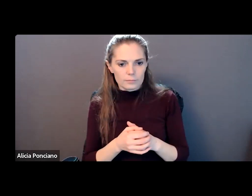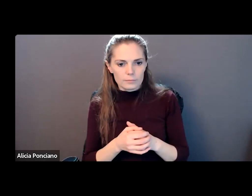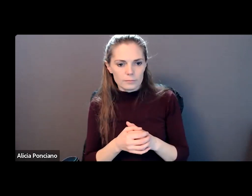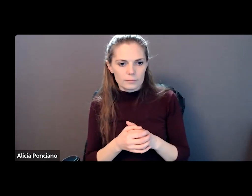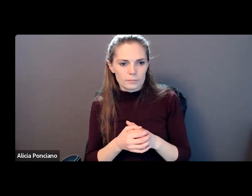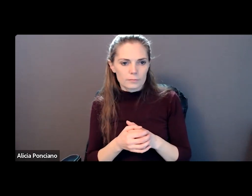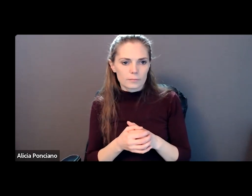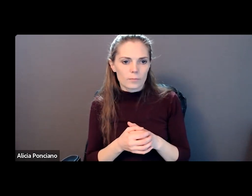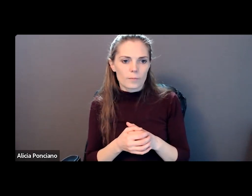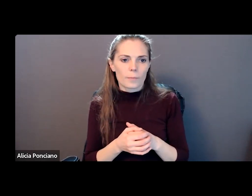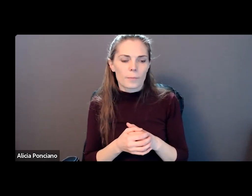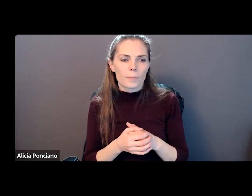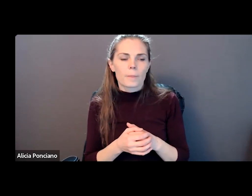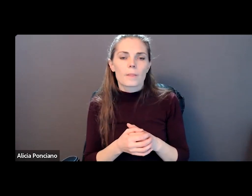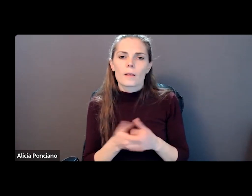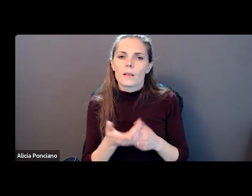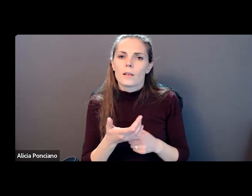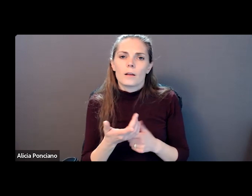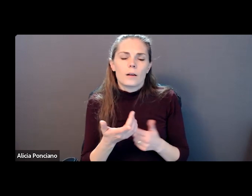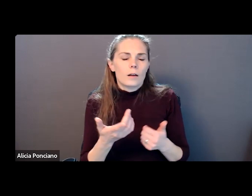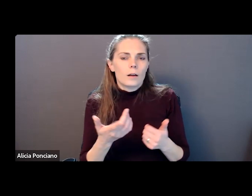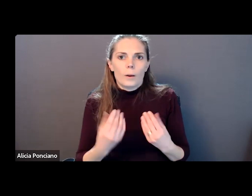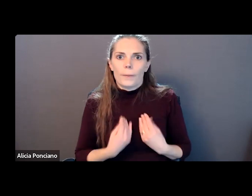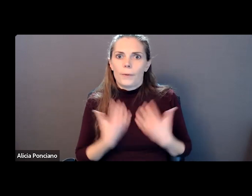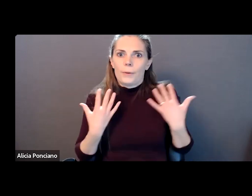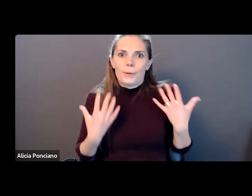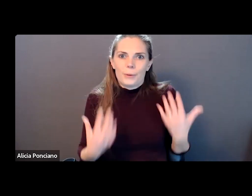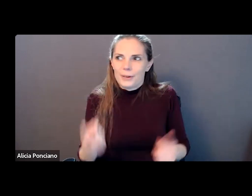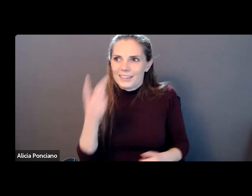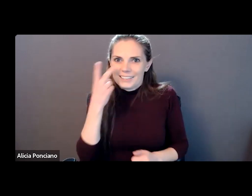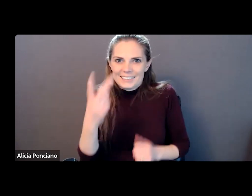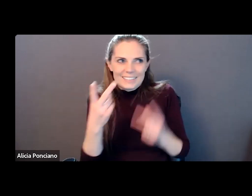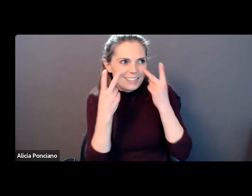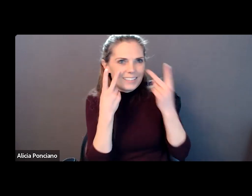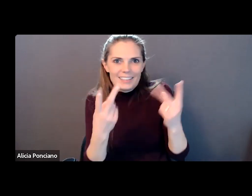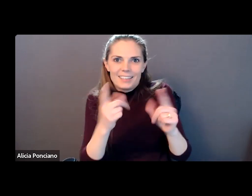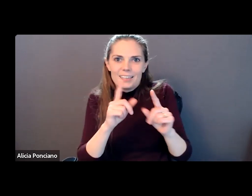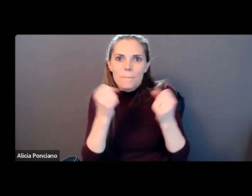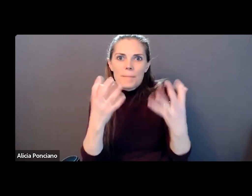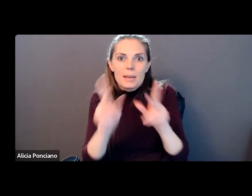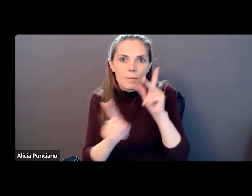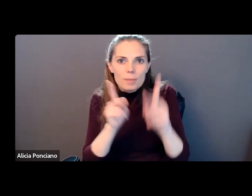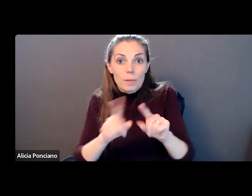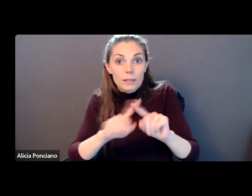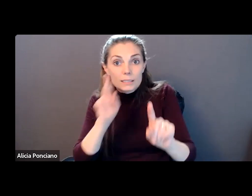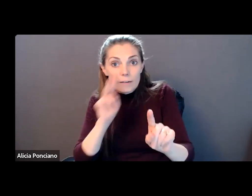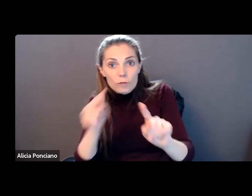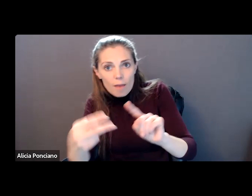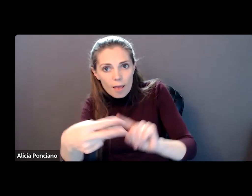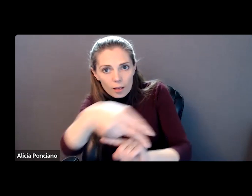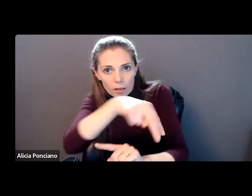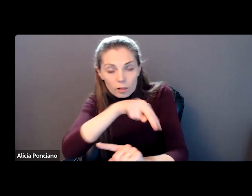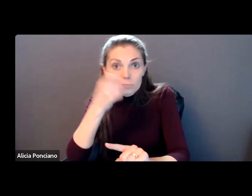refreshing to see so many people with so many different angles working towards those same